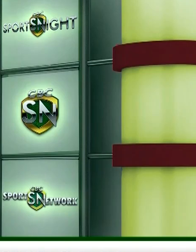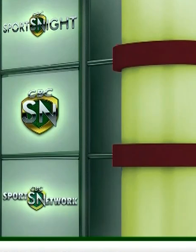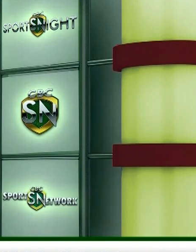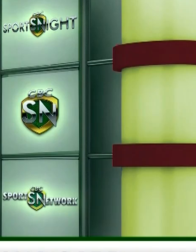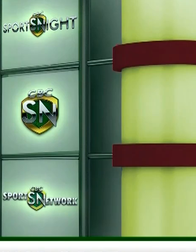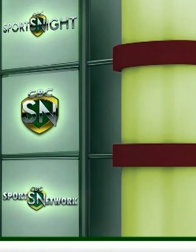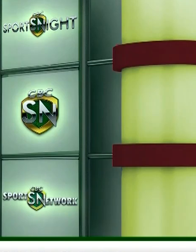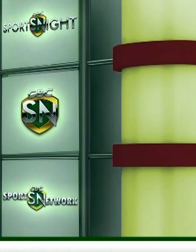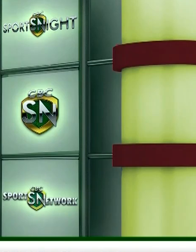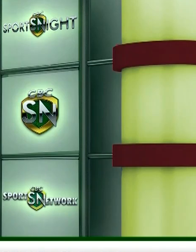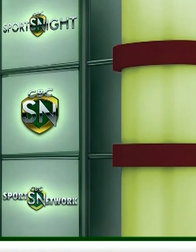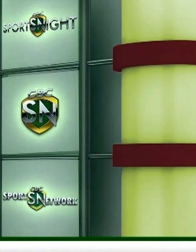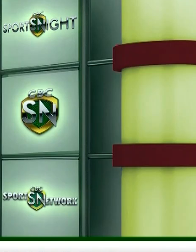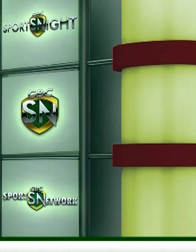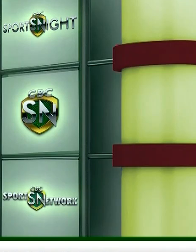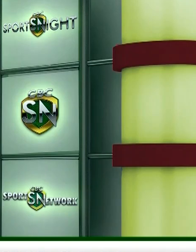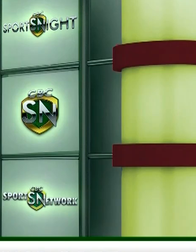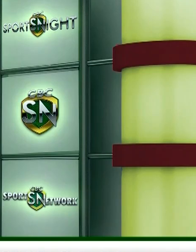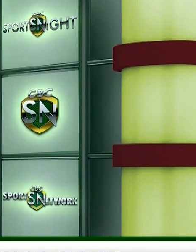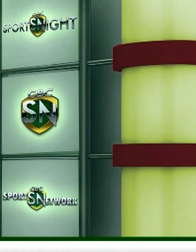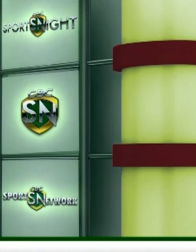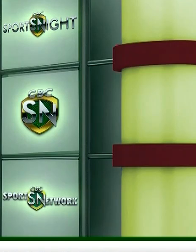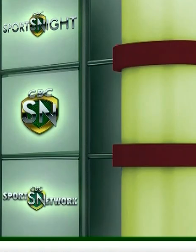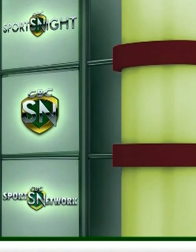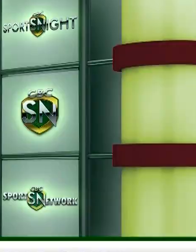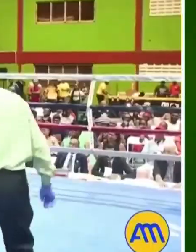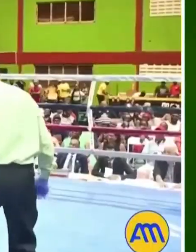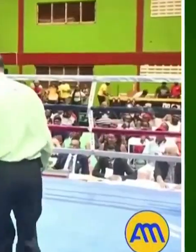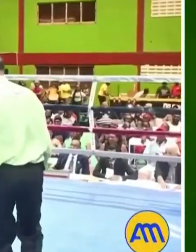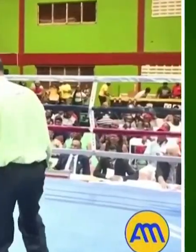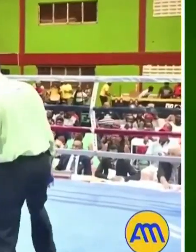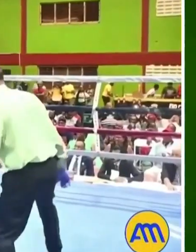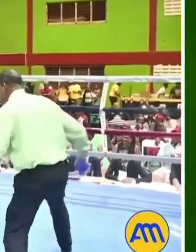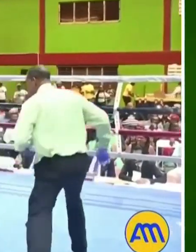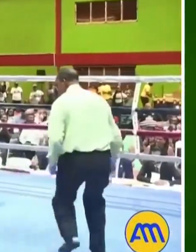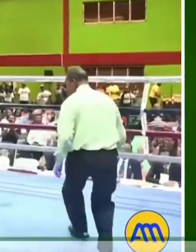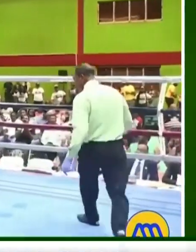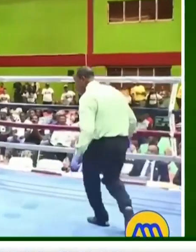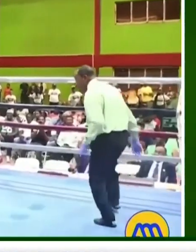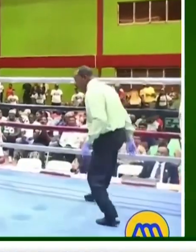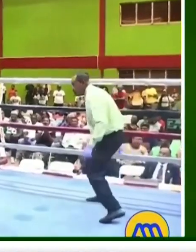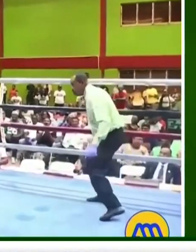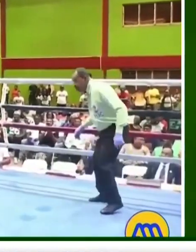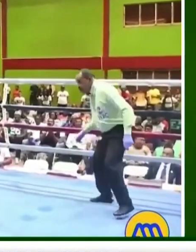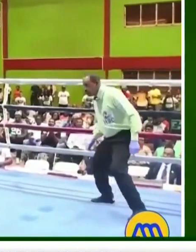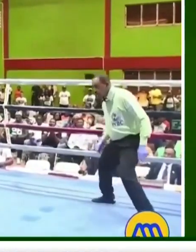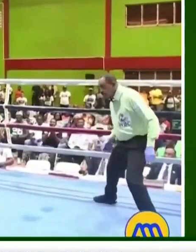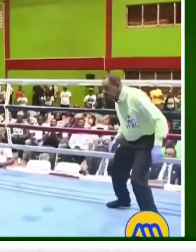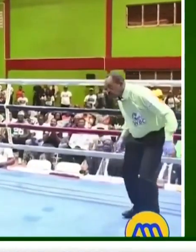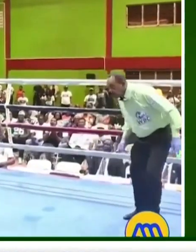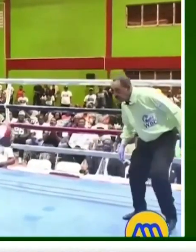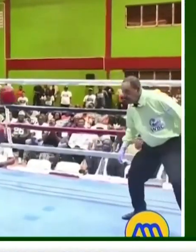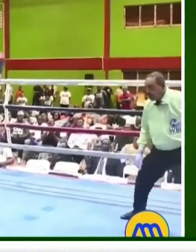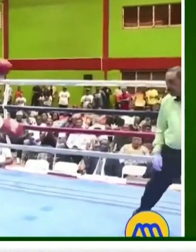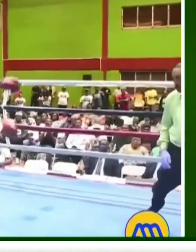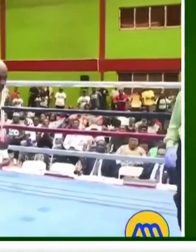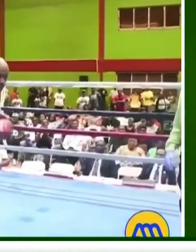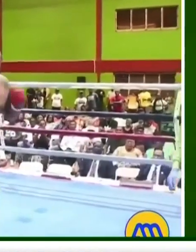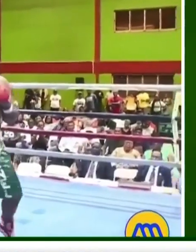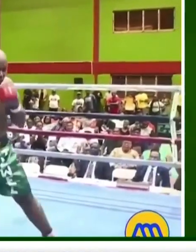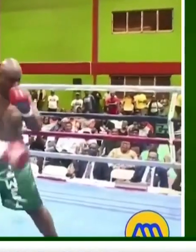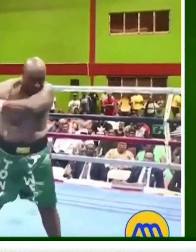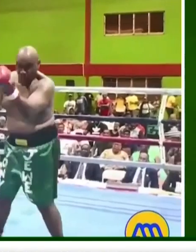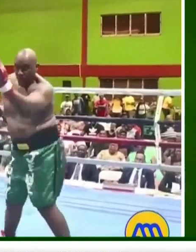held in Guyana. Anderson Kingpin Emmanuel and Ricardo Babyface Bomber Blackman registered easy wins over